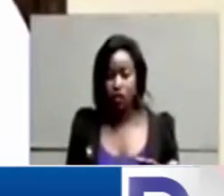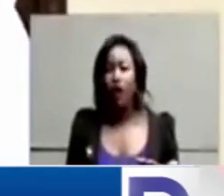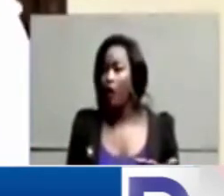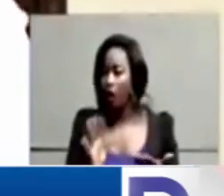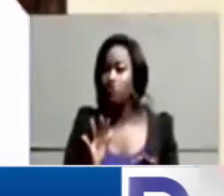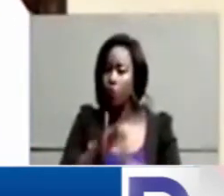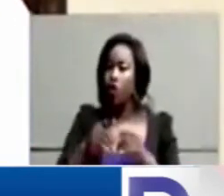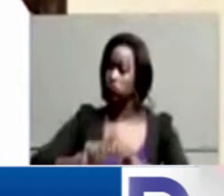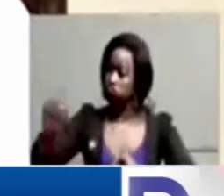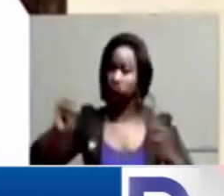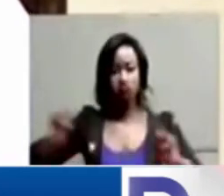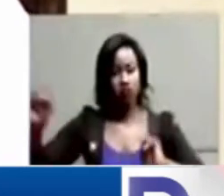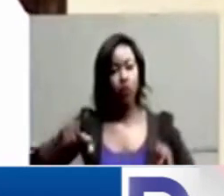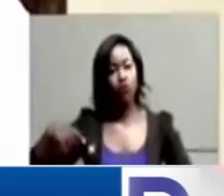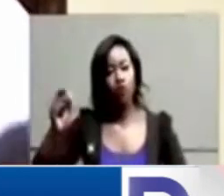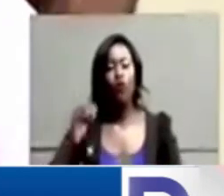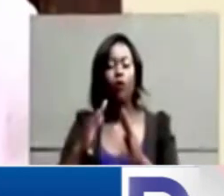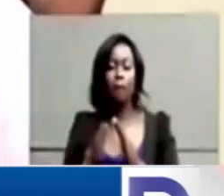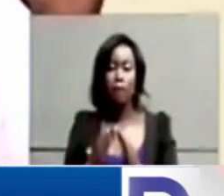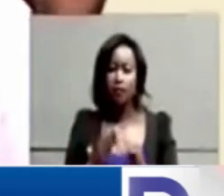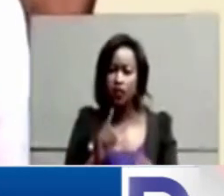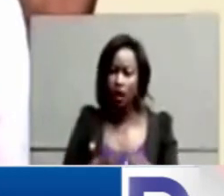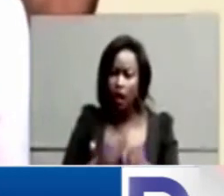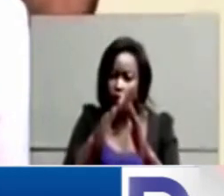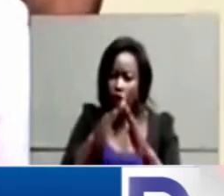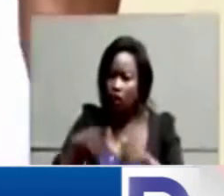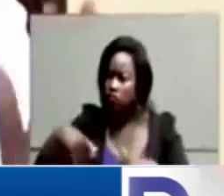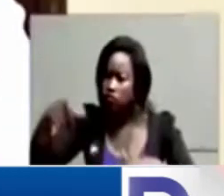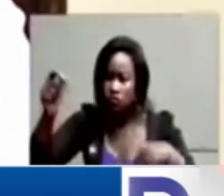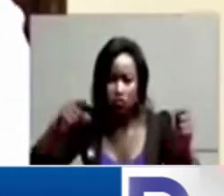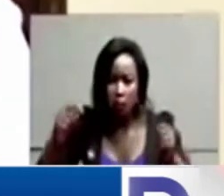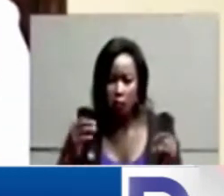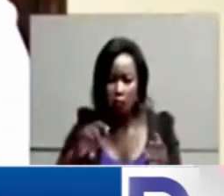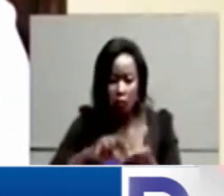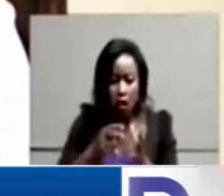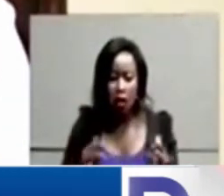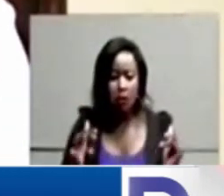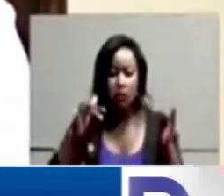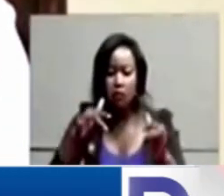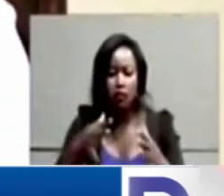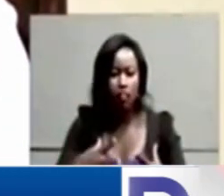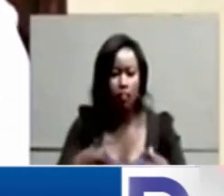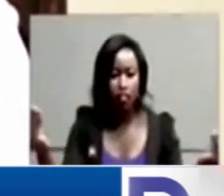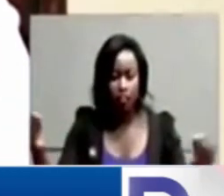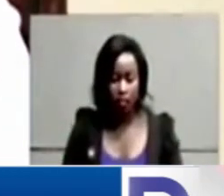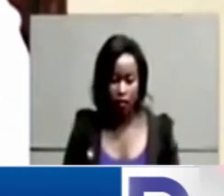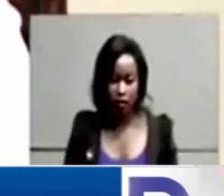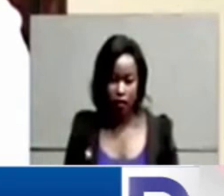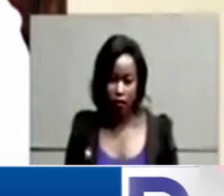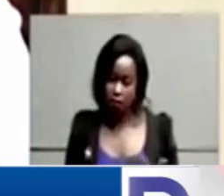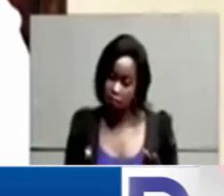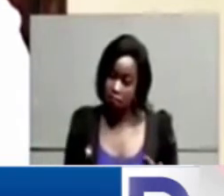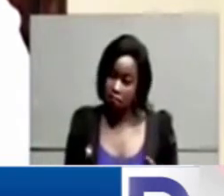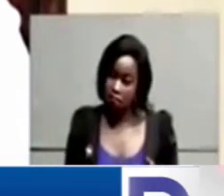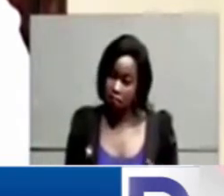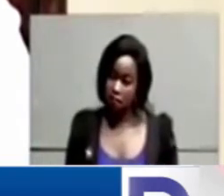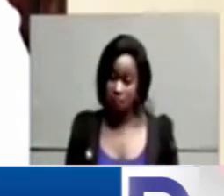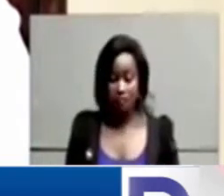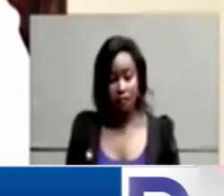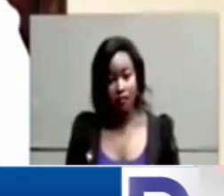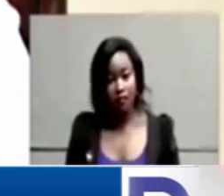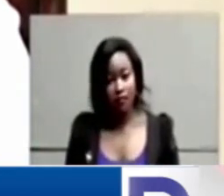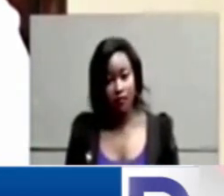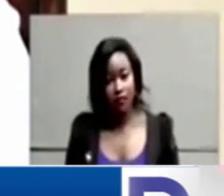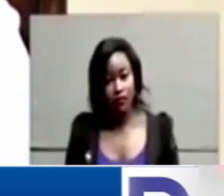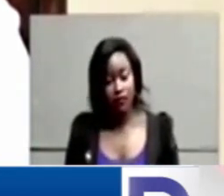UVRI Uganda Virus Research Institute eri Entebbe nti gye balina okonfamingira ekitongole kya gavumenti gye